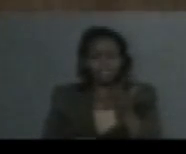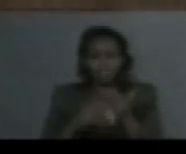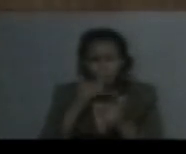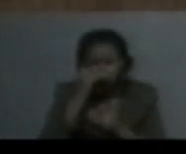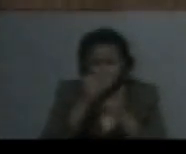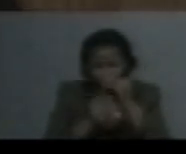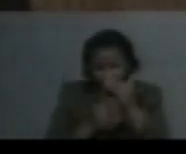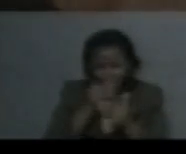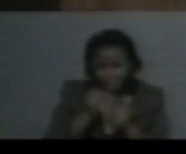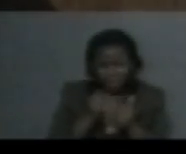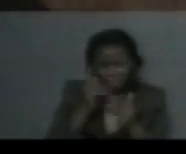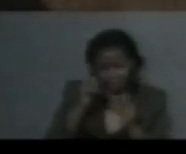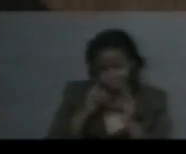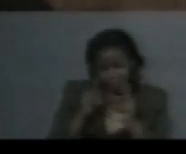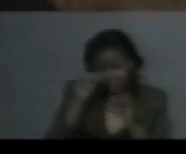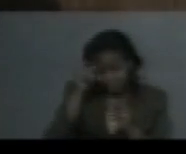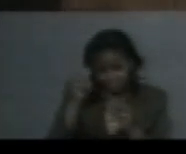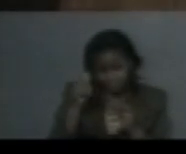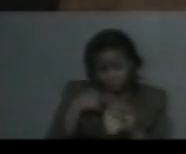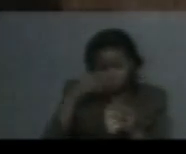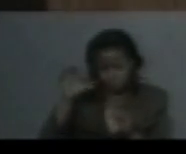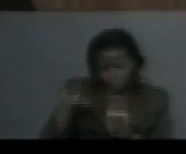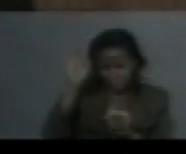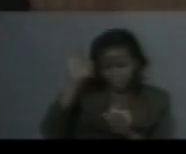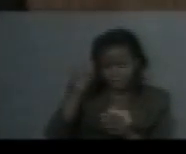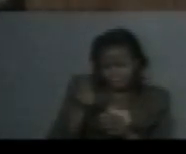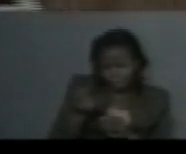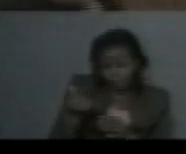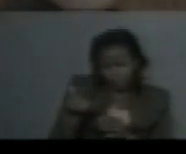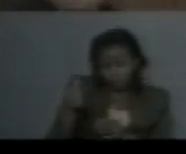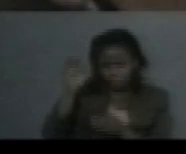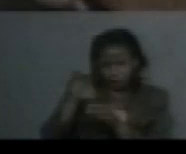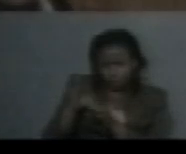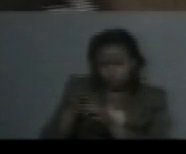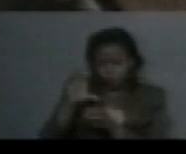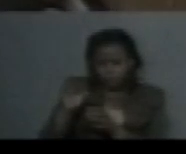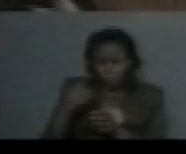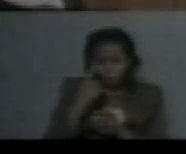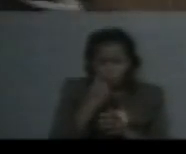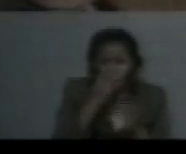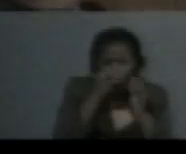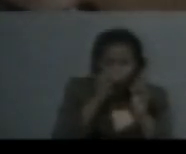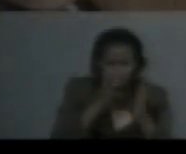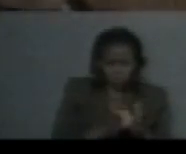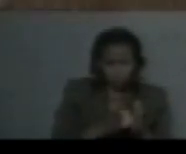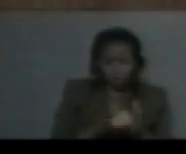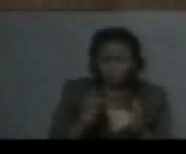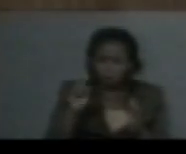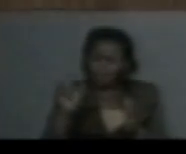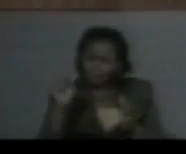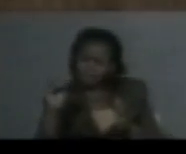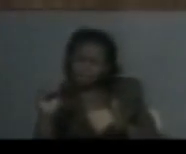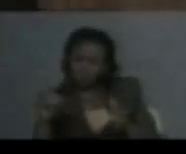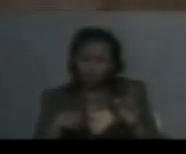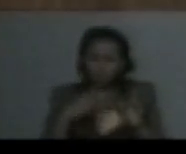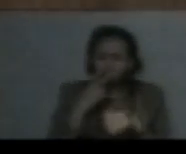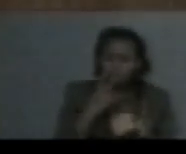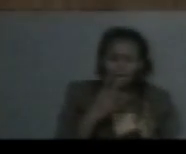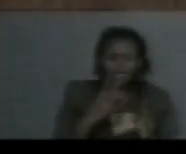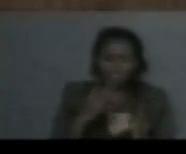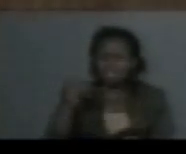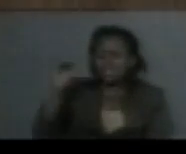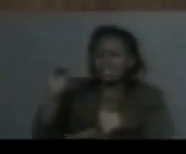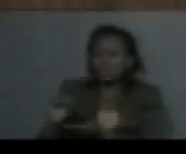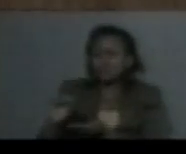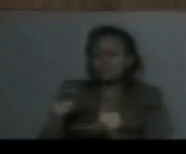clever. Take a few votes from one candidate, 150, 200, reduce